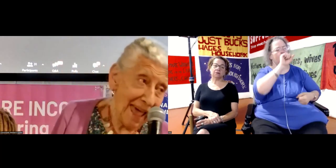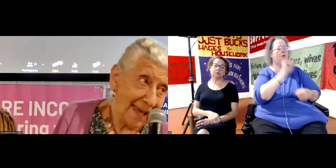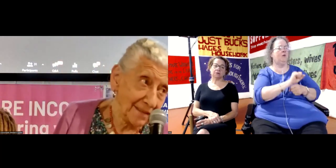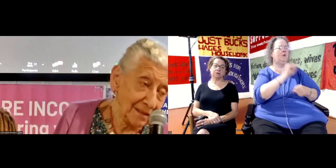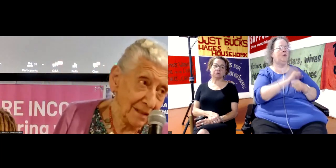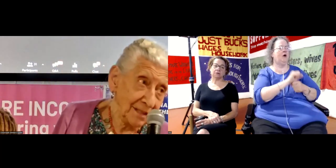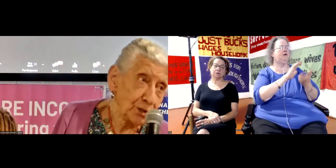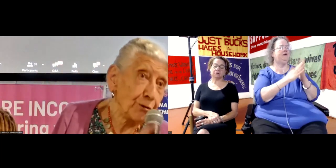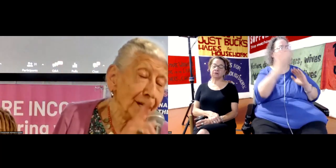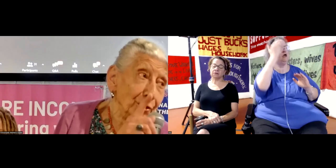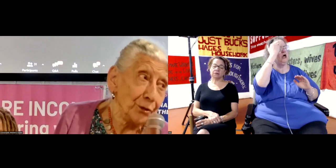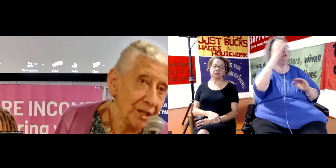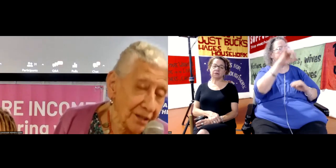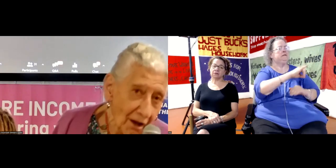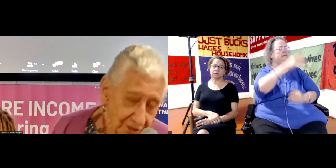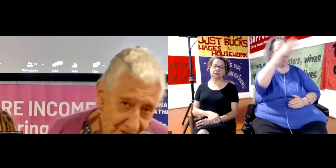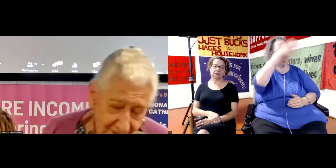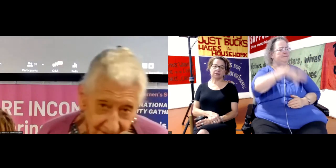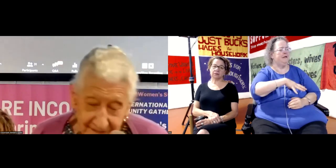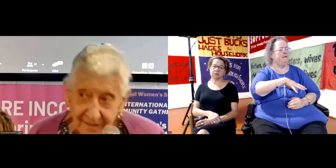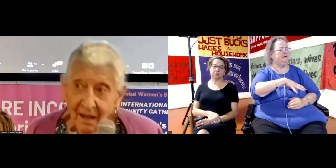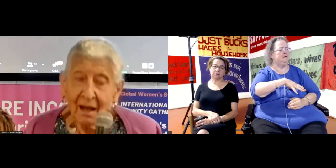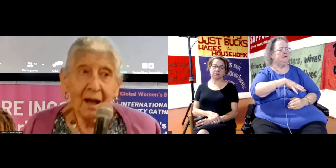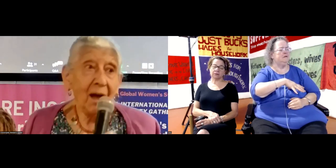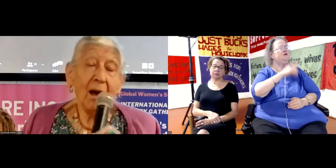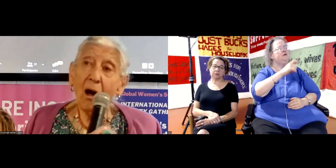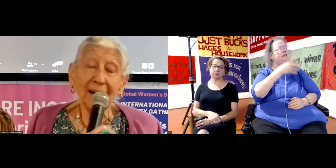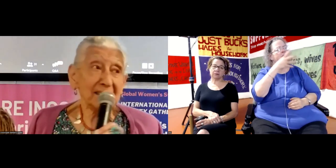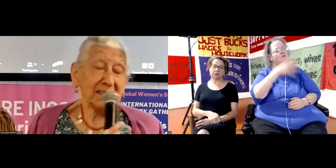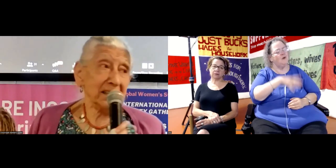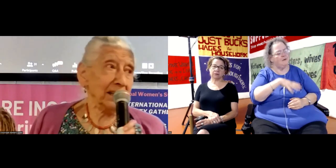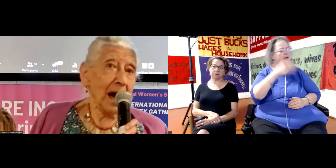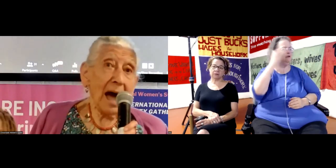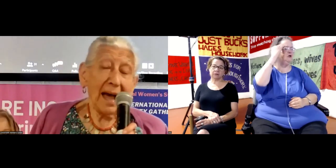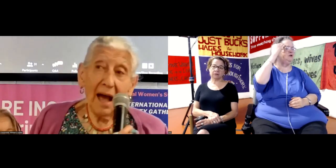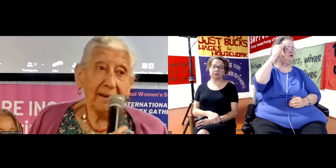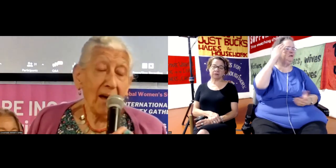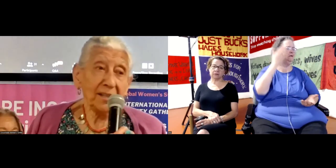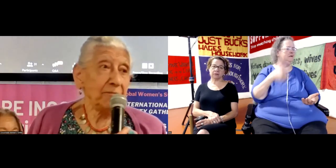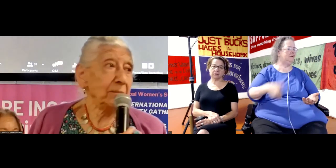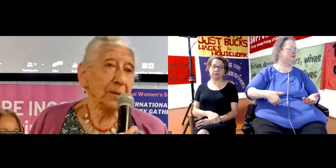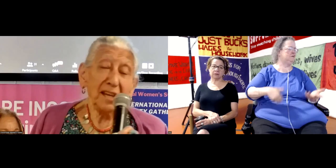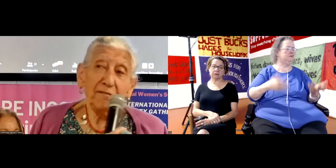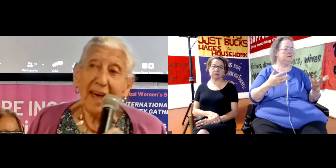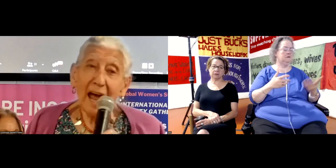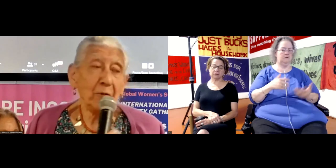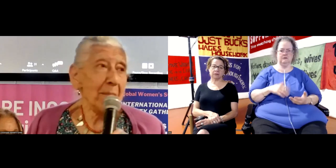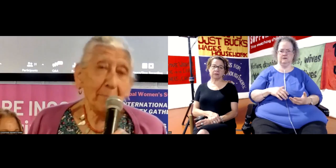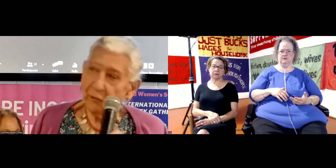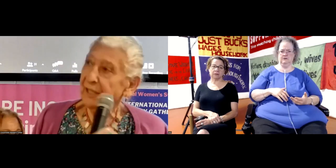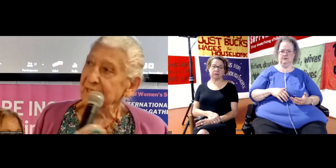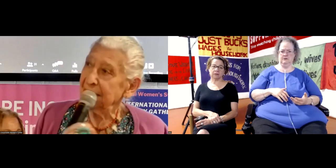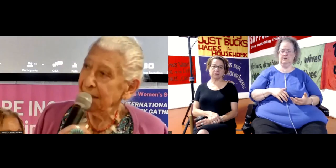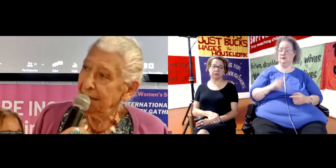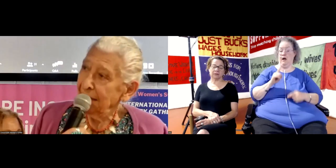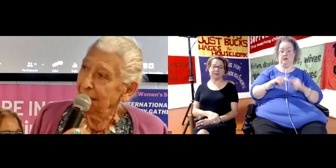men had, trade union consciousness. Honestly, I can't even believe that I